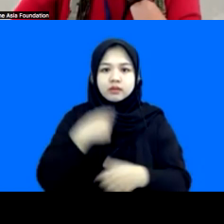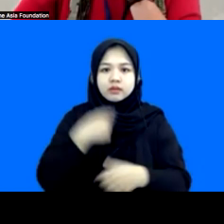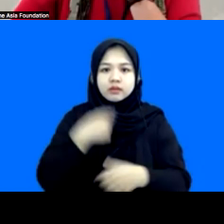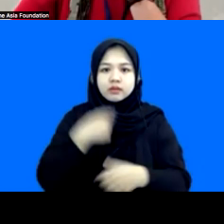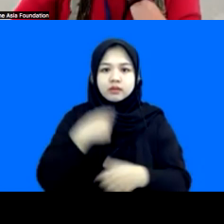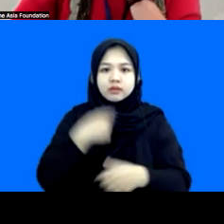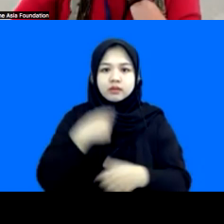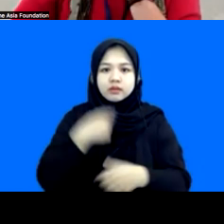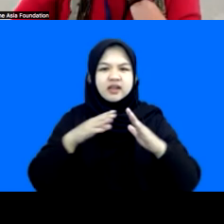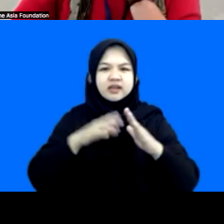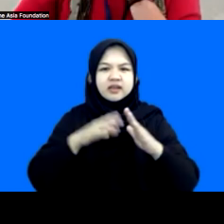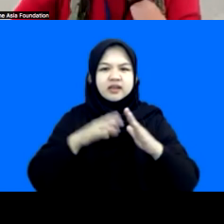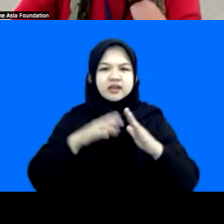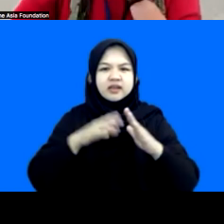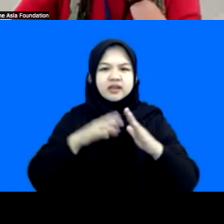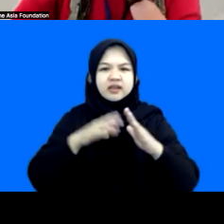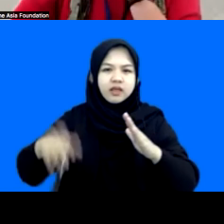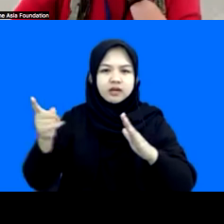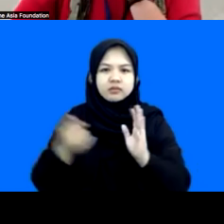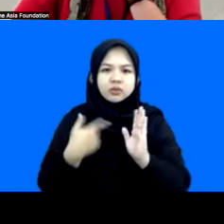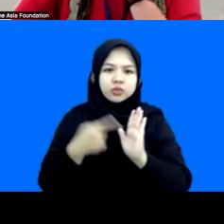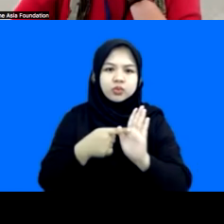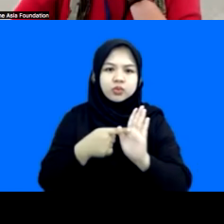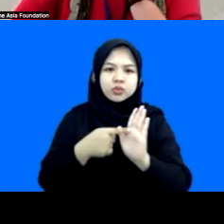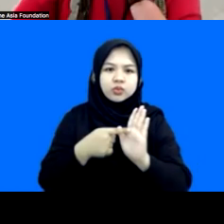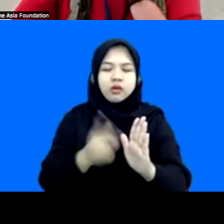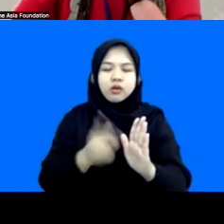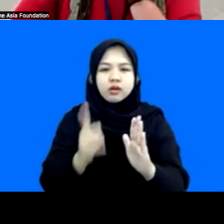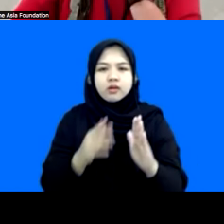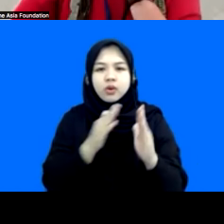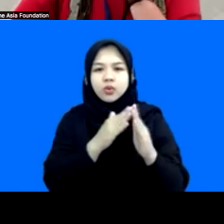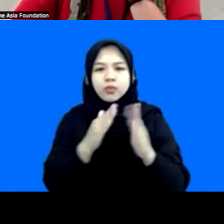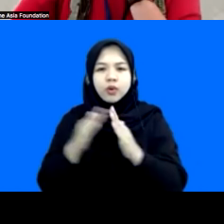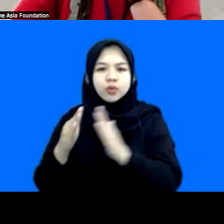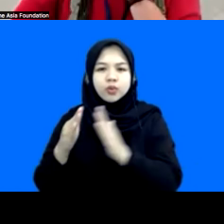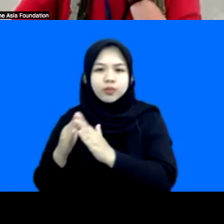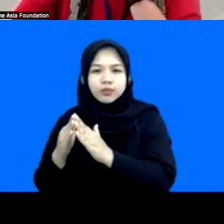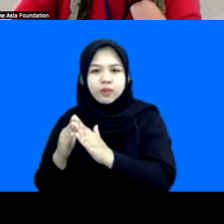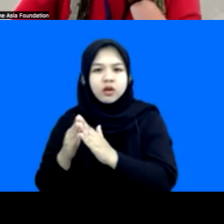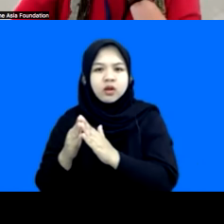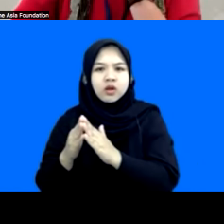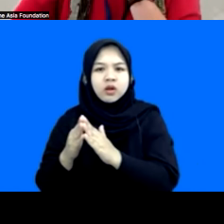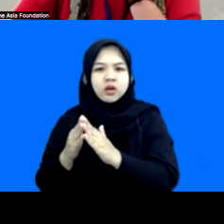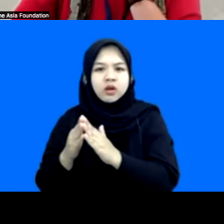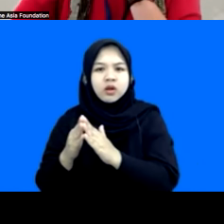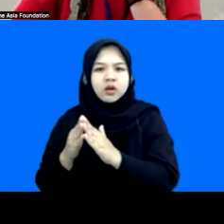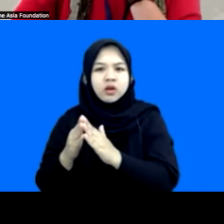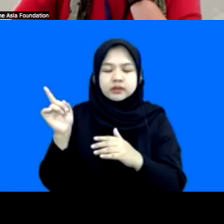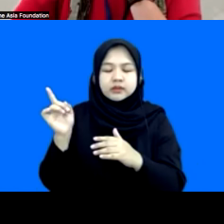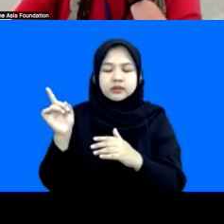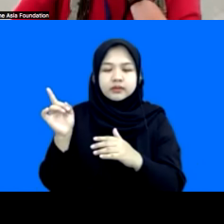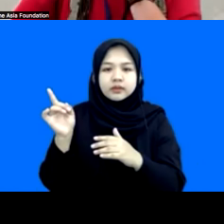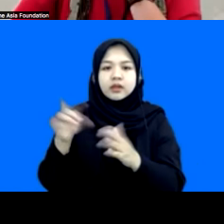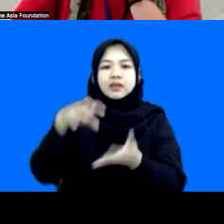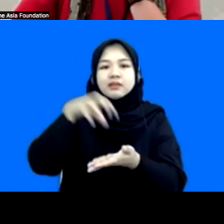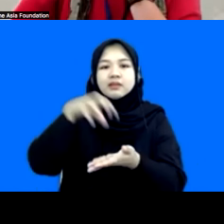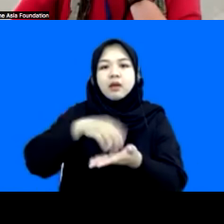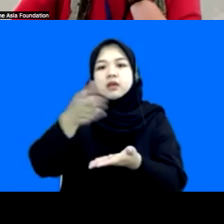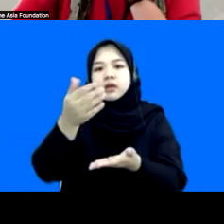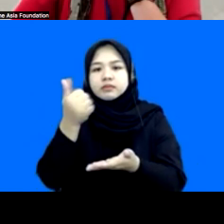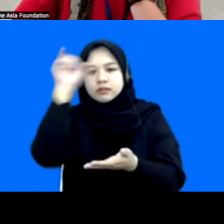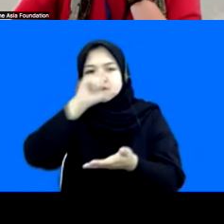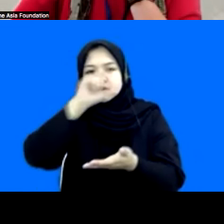domestic violence victim, what it does is that it shows you the houses with love is basically places you can seek help.